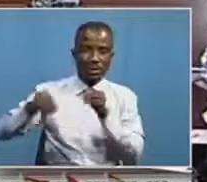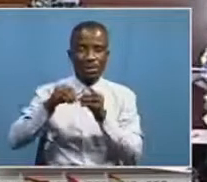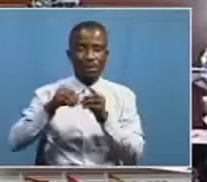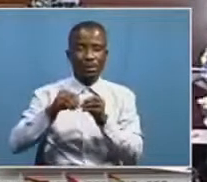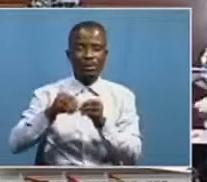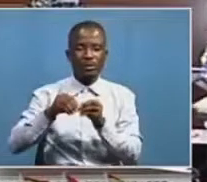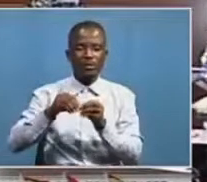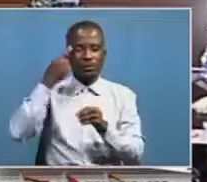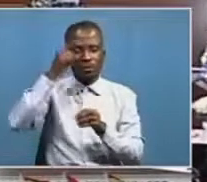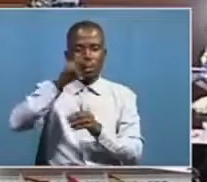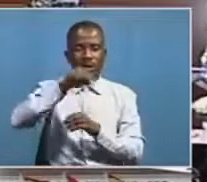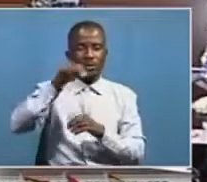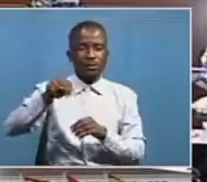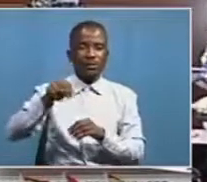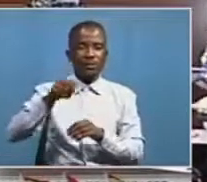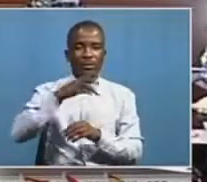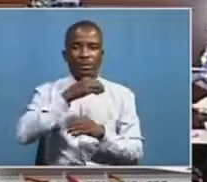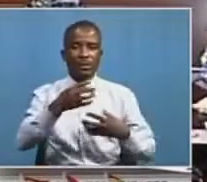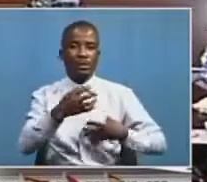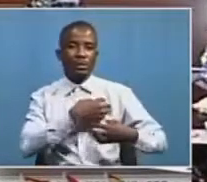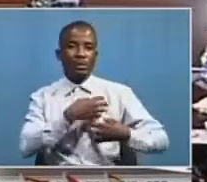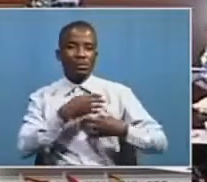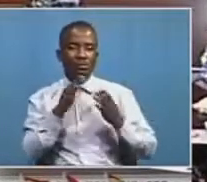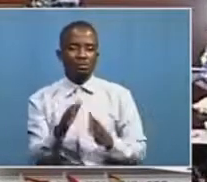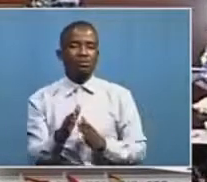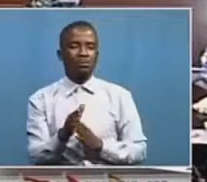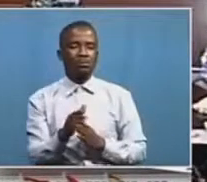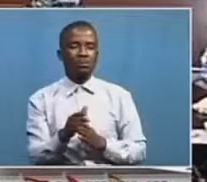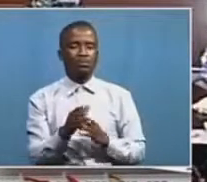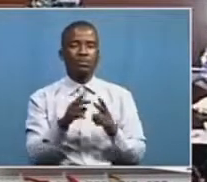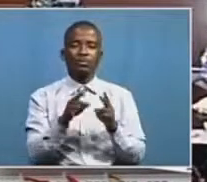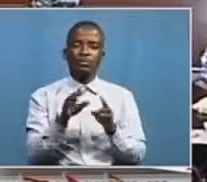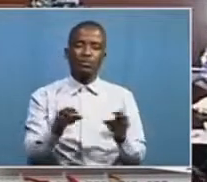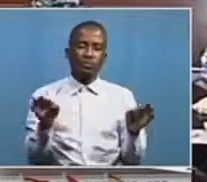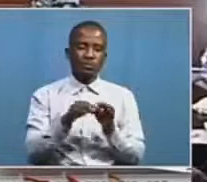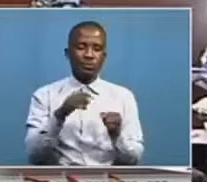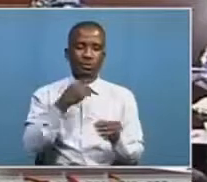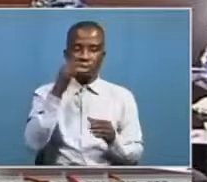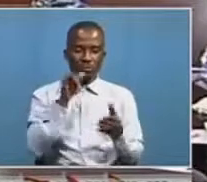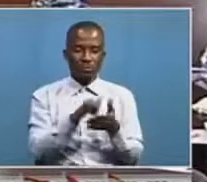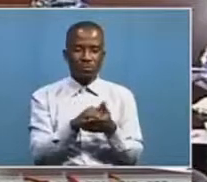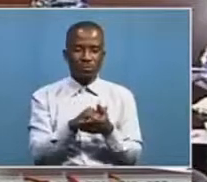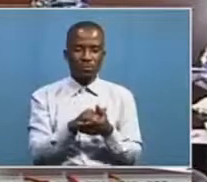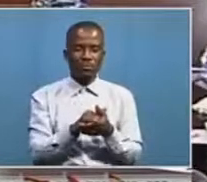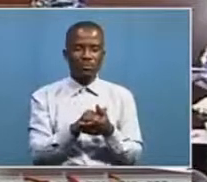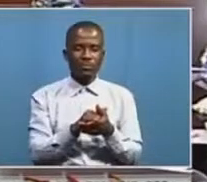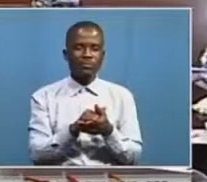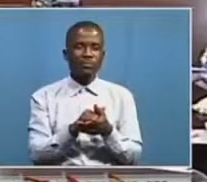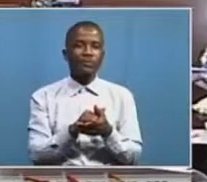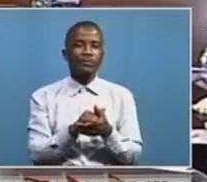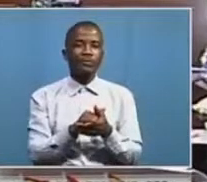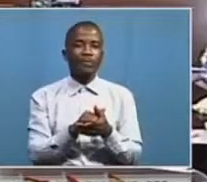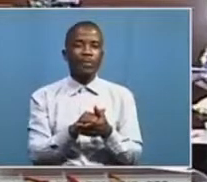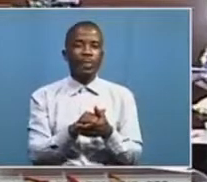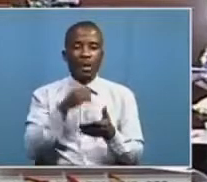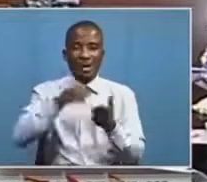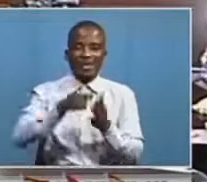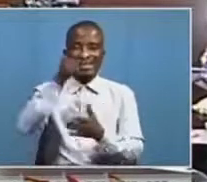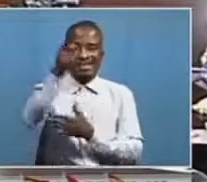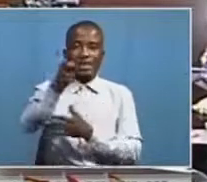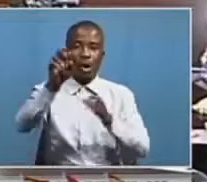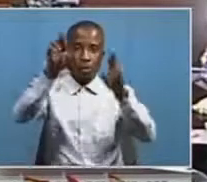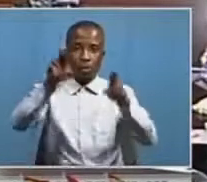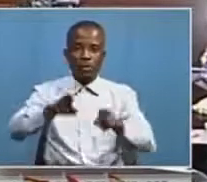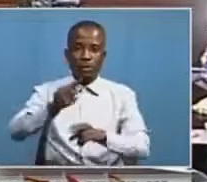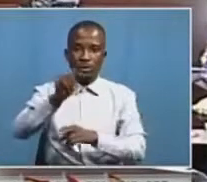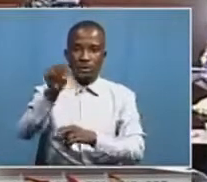second respondent and the petitioner? It is important to state that at the time the petition was filed, the result of the